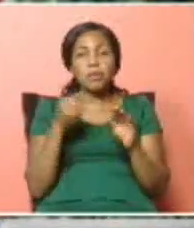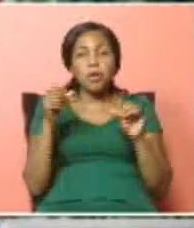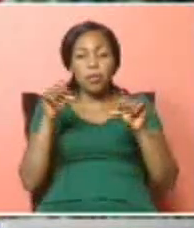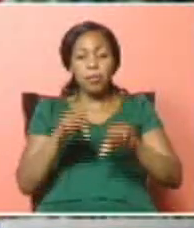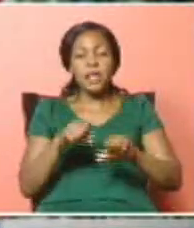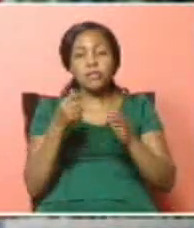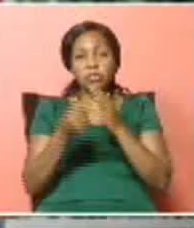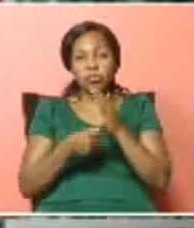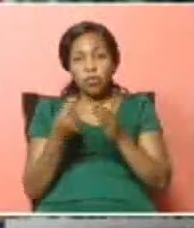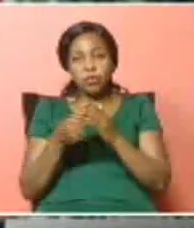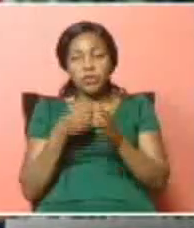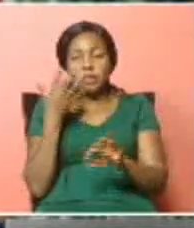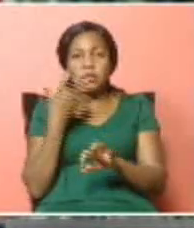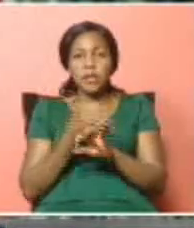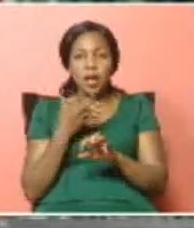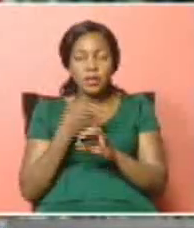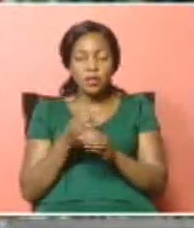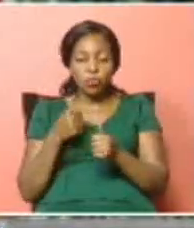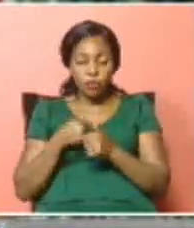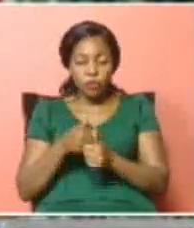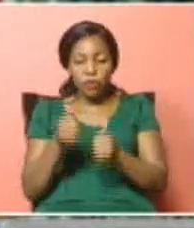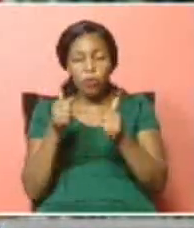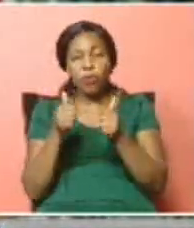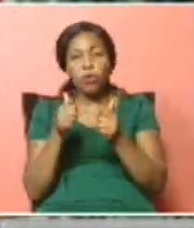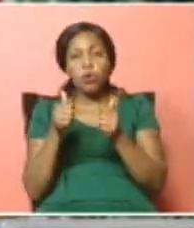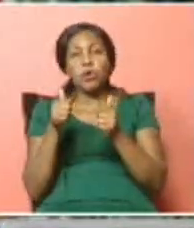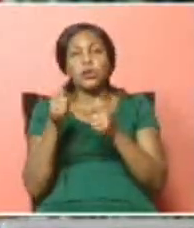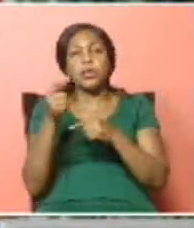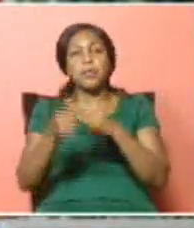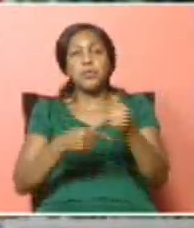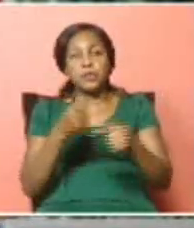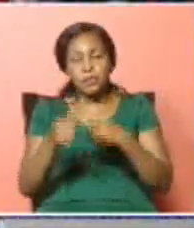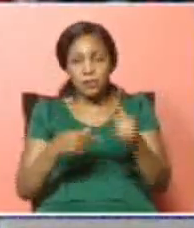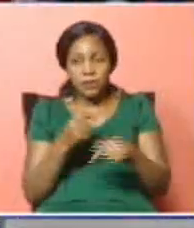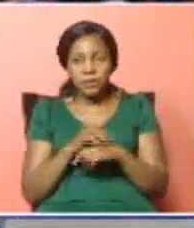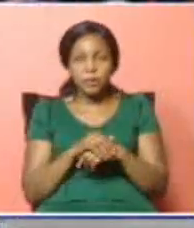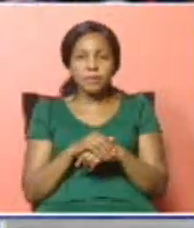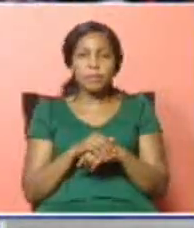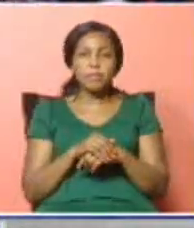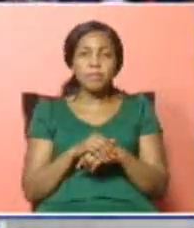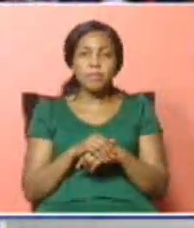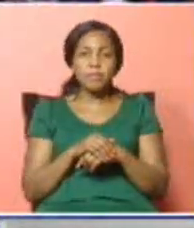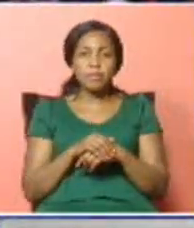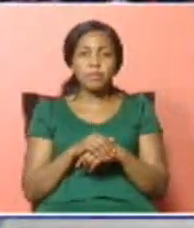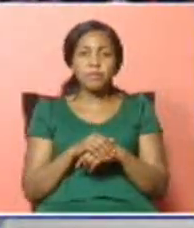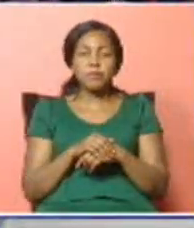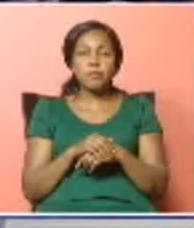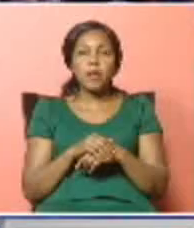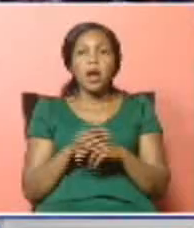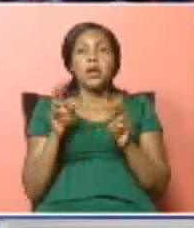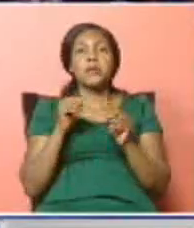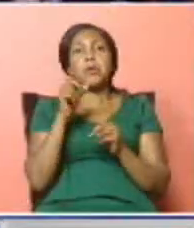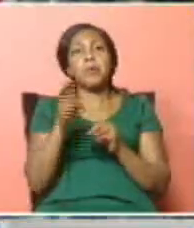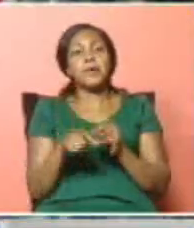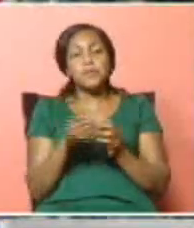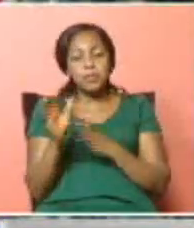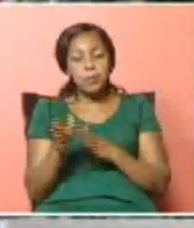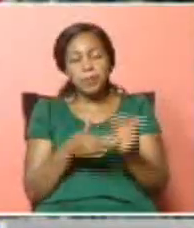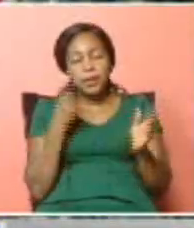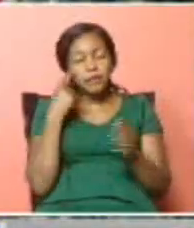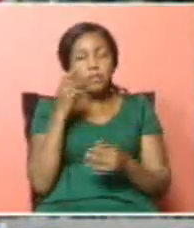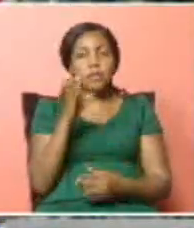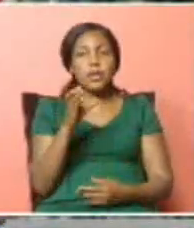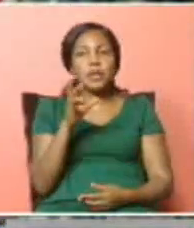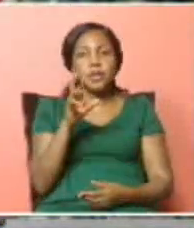the process, yes, the existing guidelines, the framework. It's a crisis. It's no one prepares for it. Yes, no one is prepared for it.